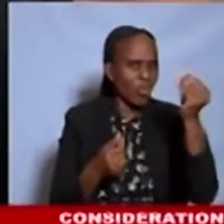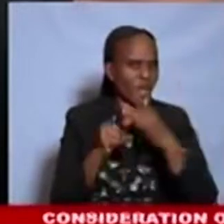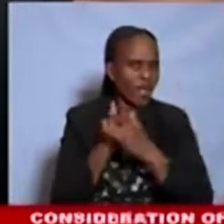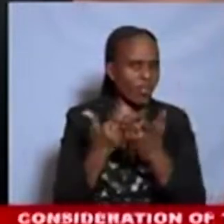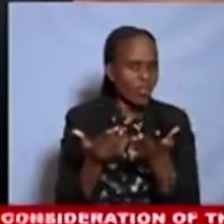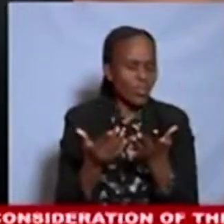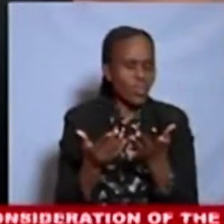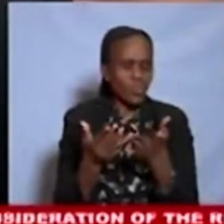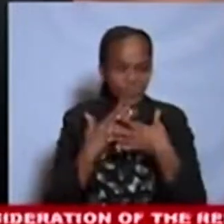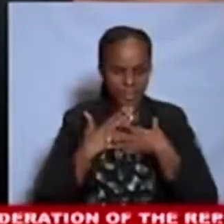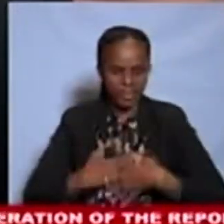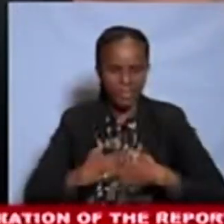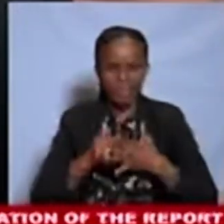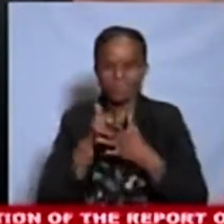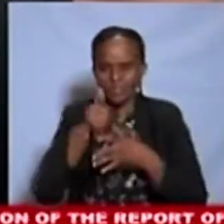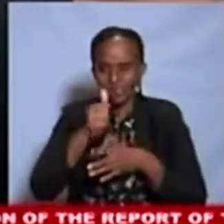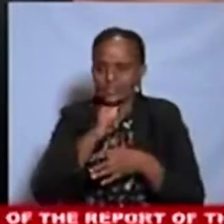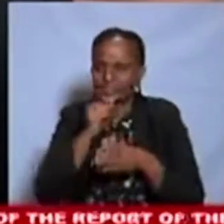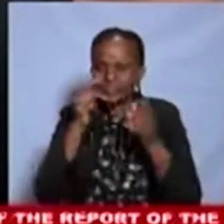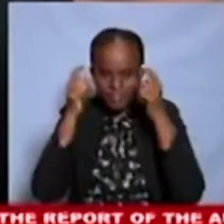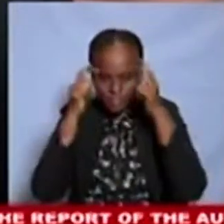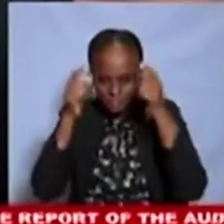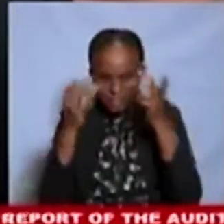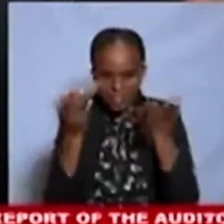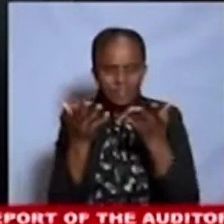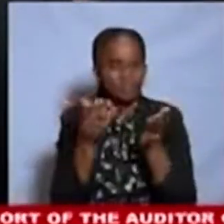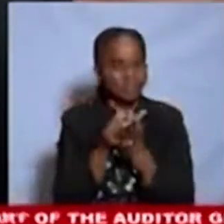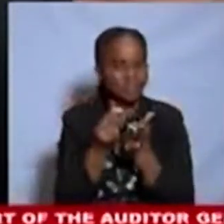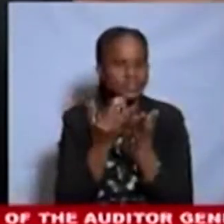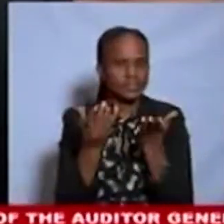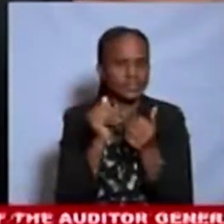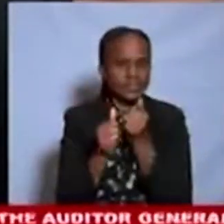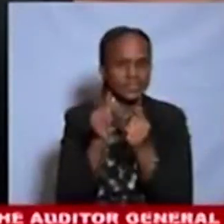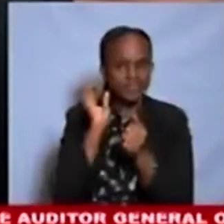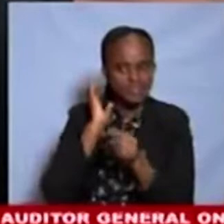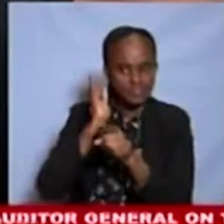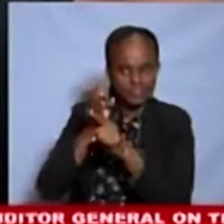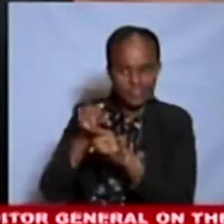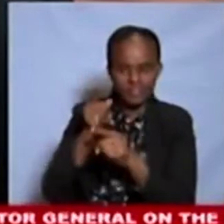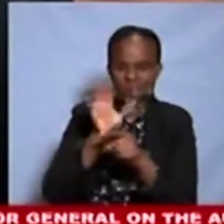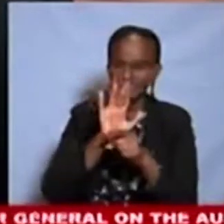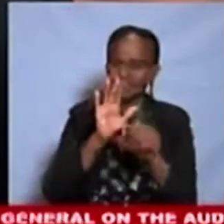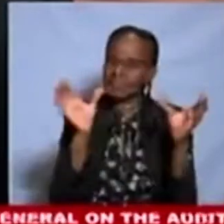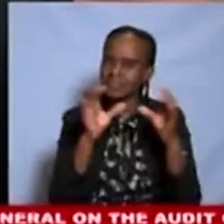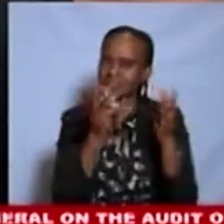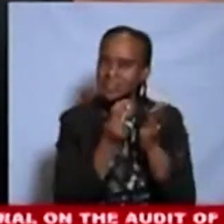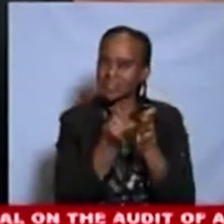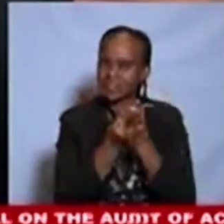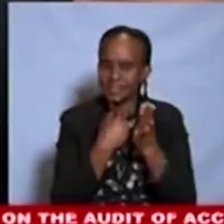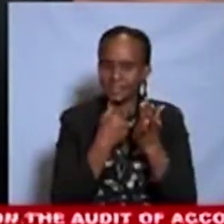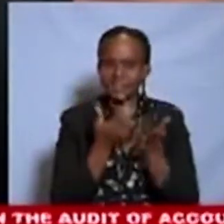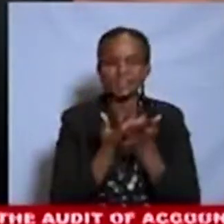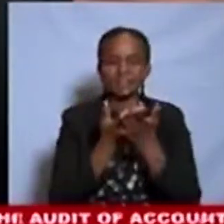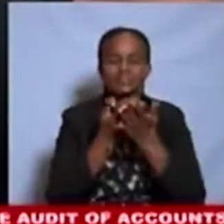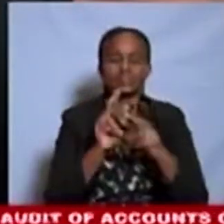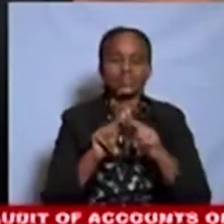he given leave when he didn't hand over the money which was meant to be council money? I submit,